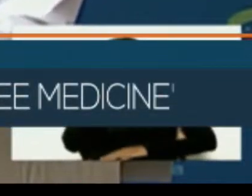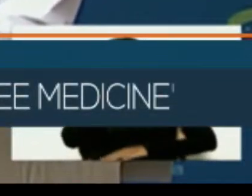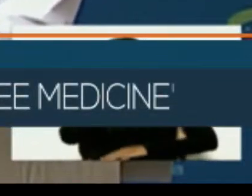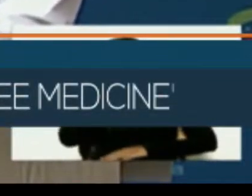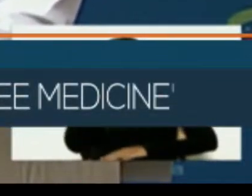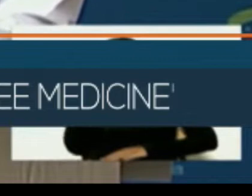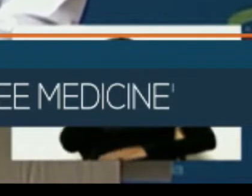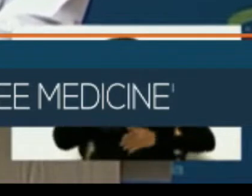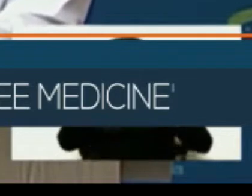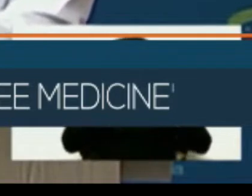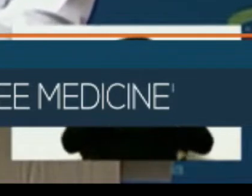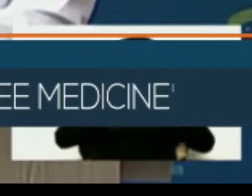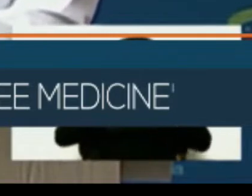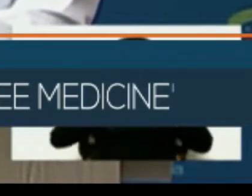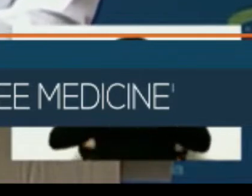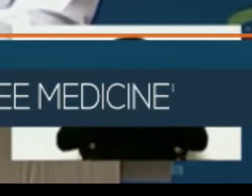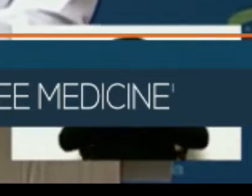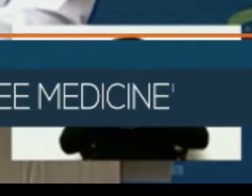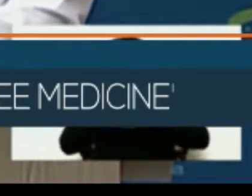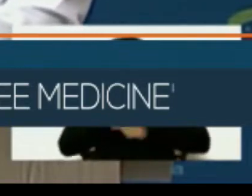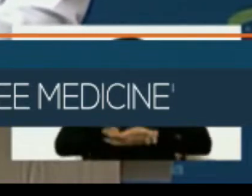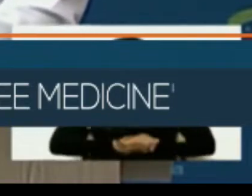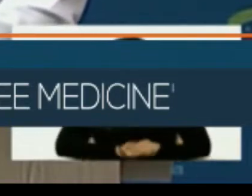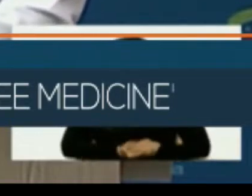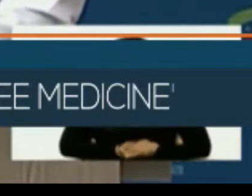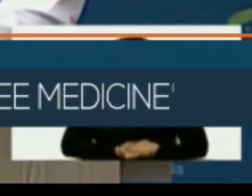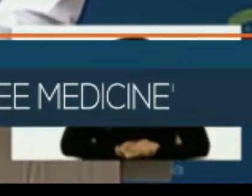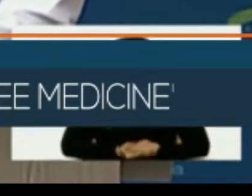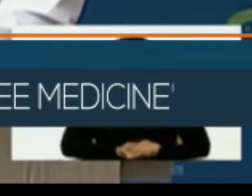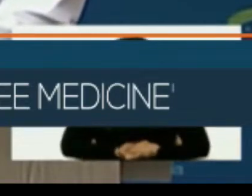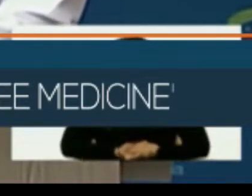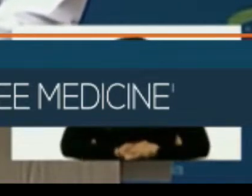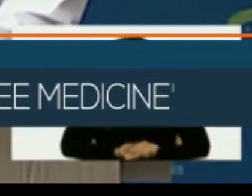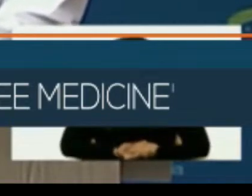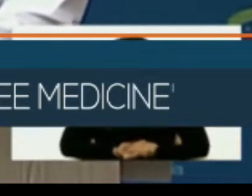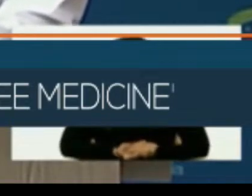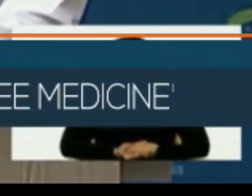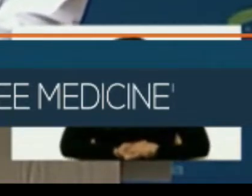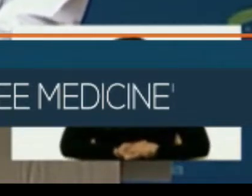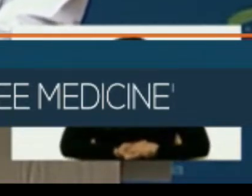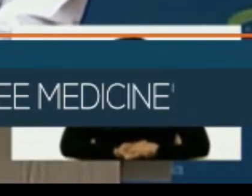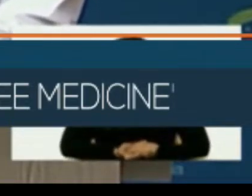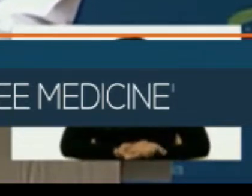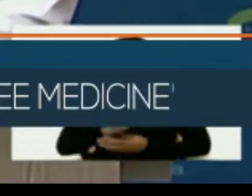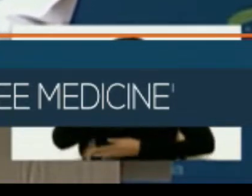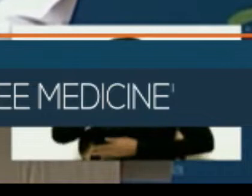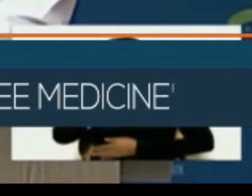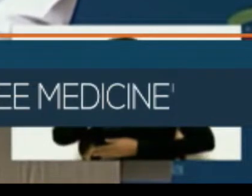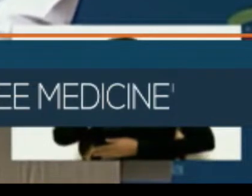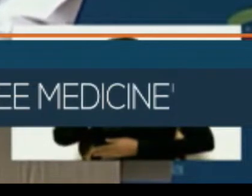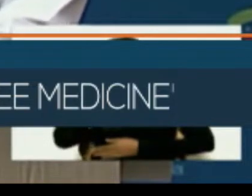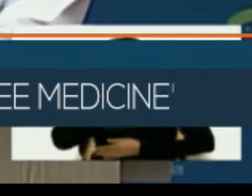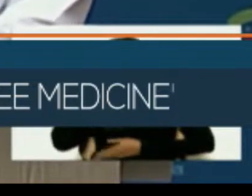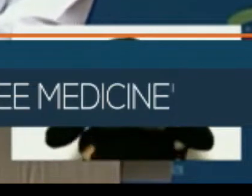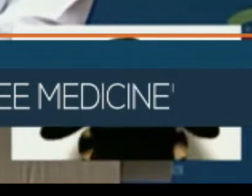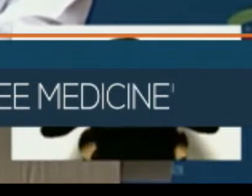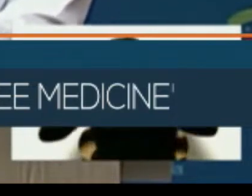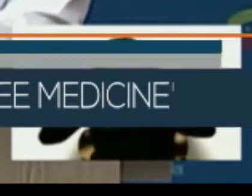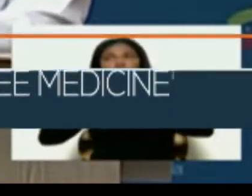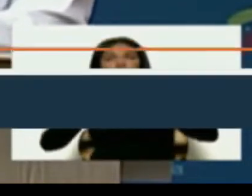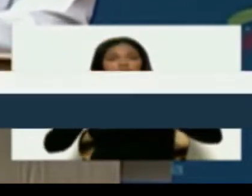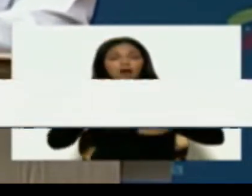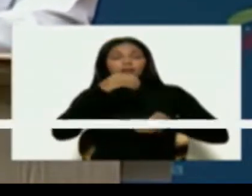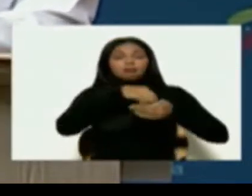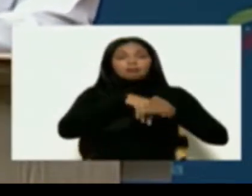and that increases infections inside families. These are the cases that are present in Colombia. Venezuela cares for its patients as